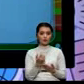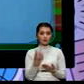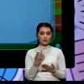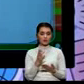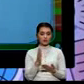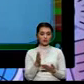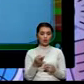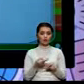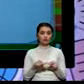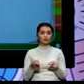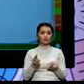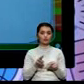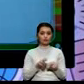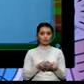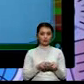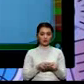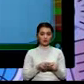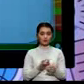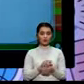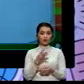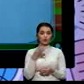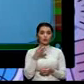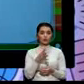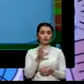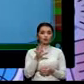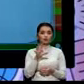edi. Buning uchun biz